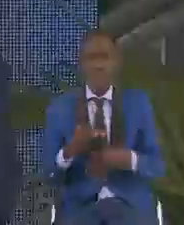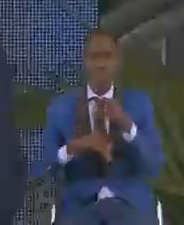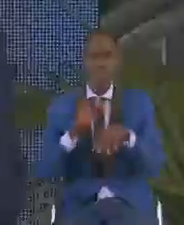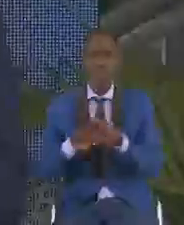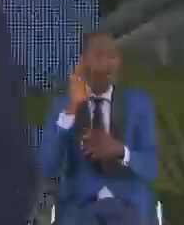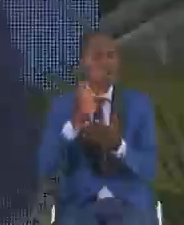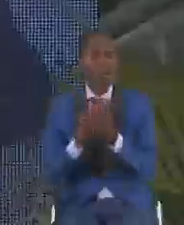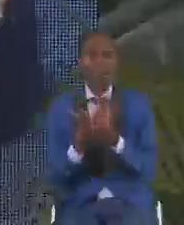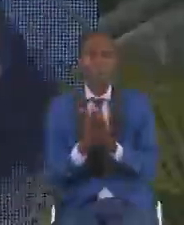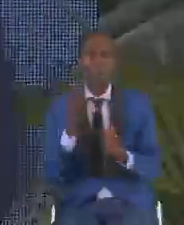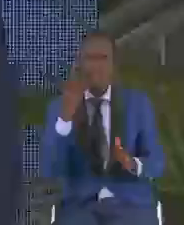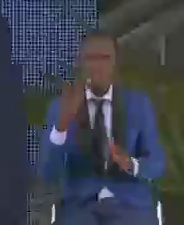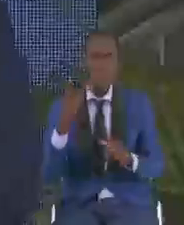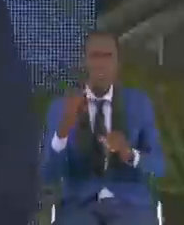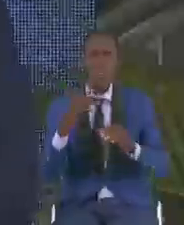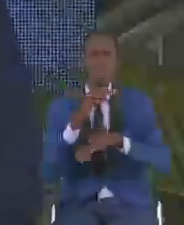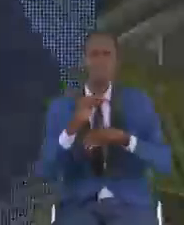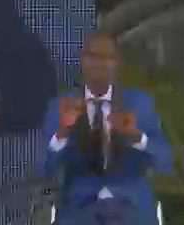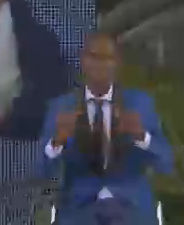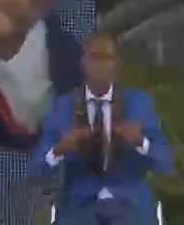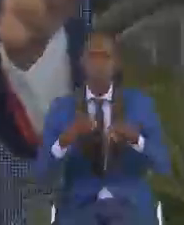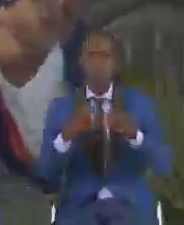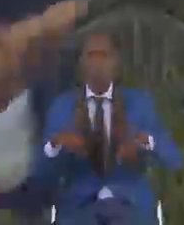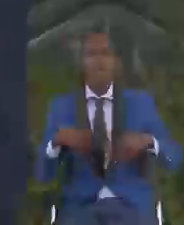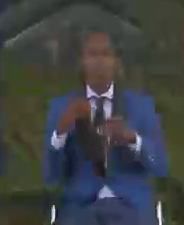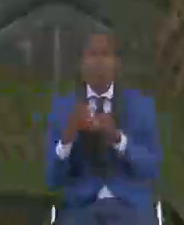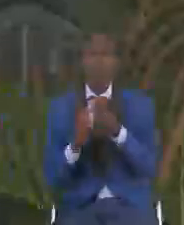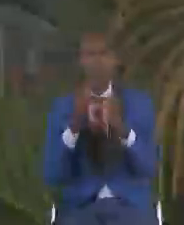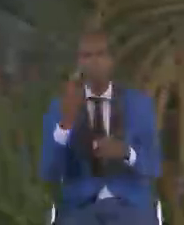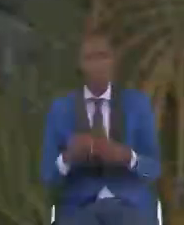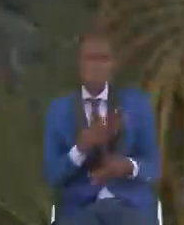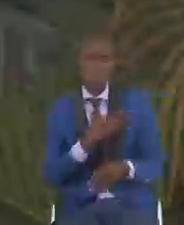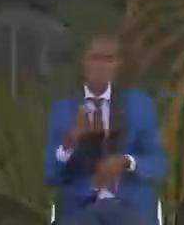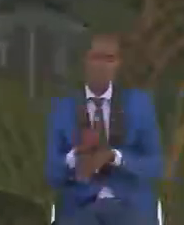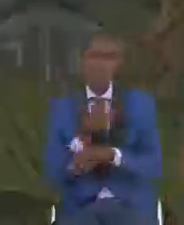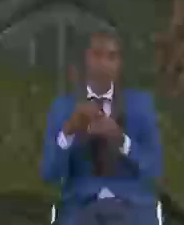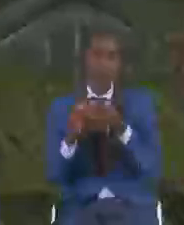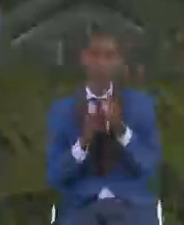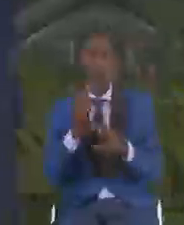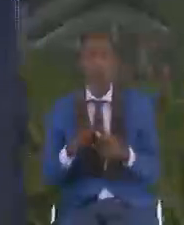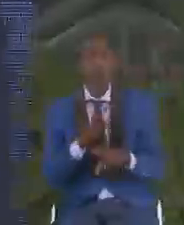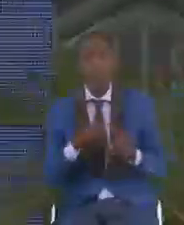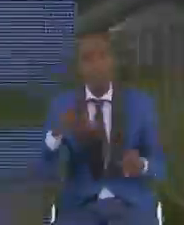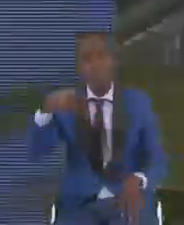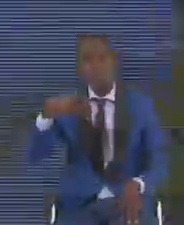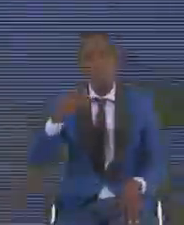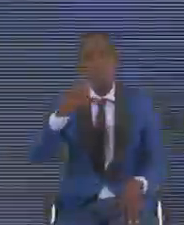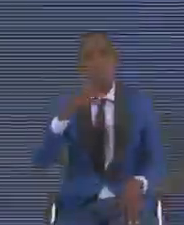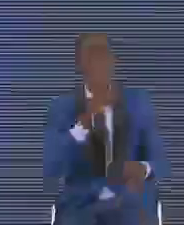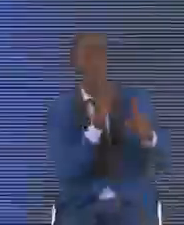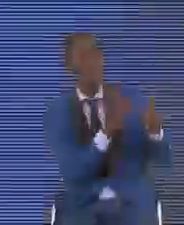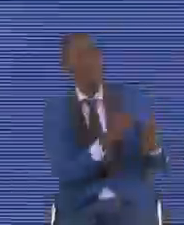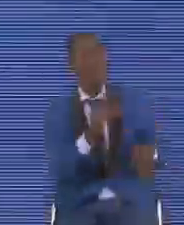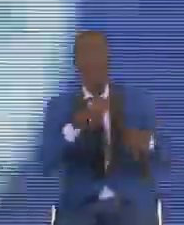life, more visible in your labor. It says, but the grace of God, which